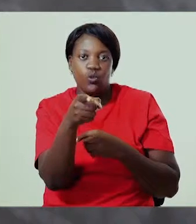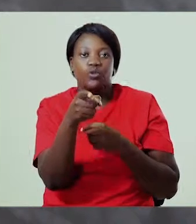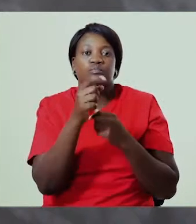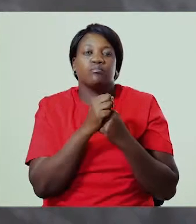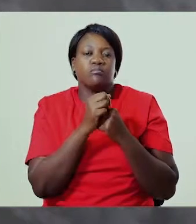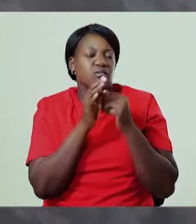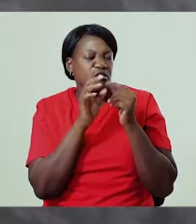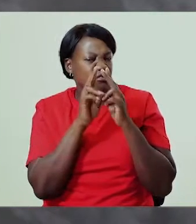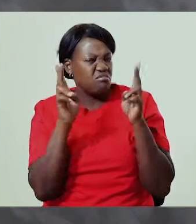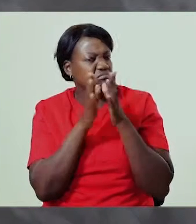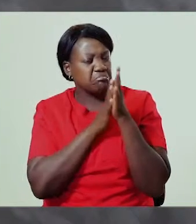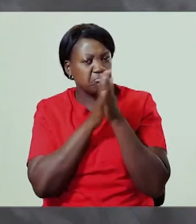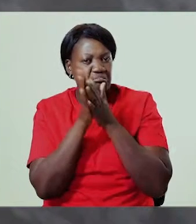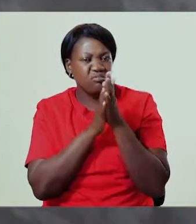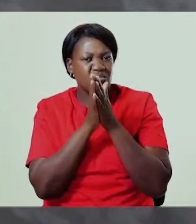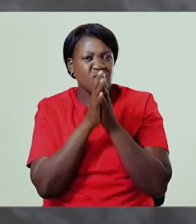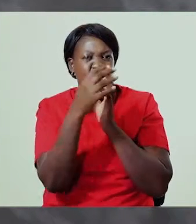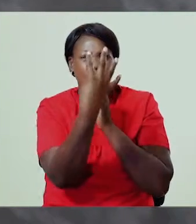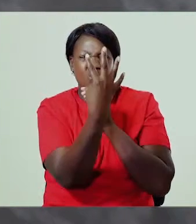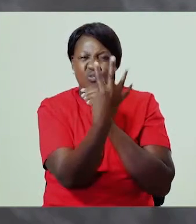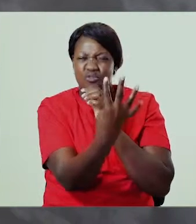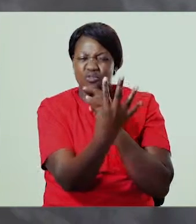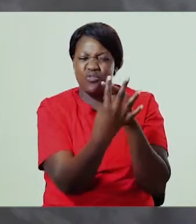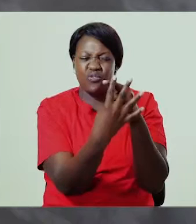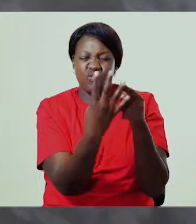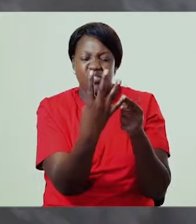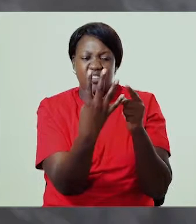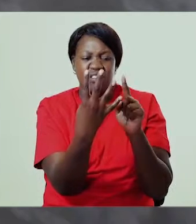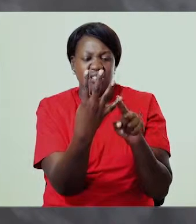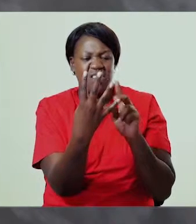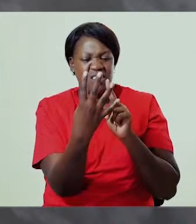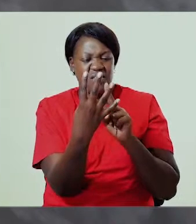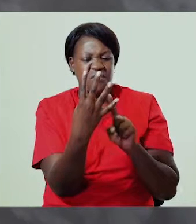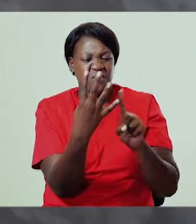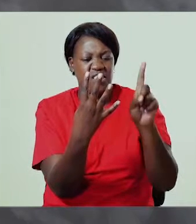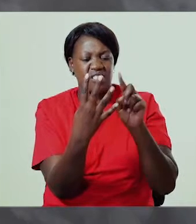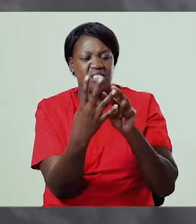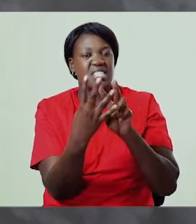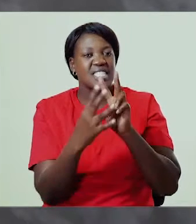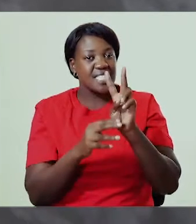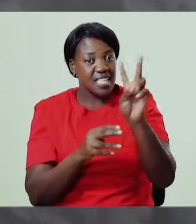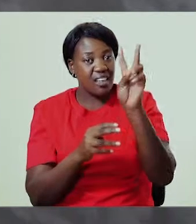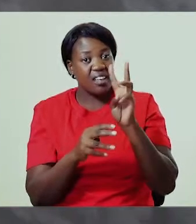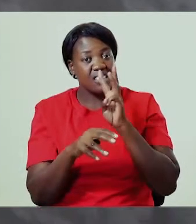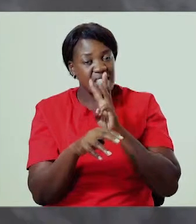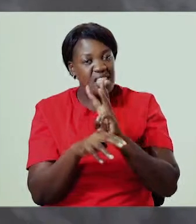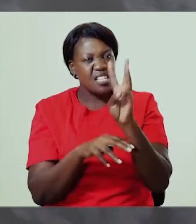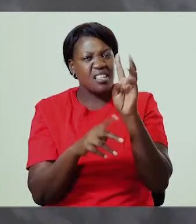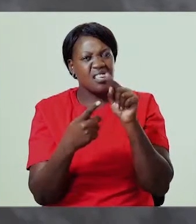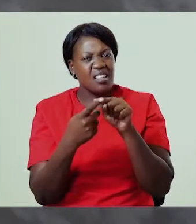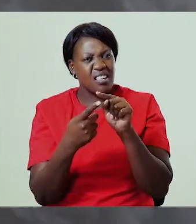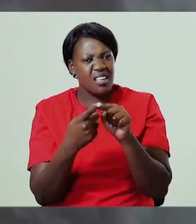is very interesting. So there are 4 types of point of views. First person, second person, third person, and